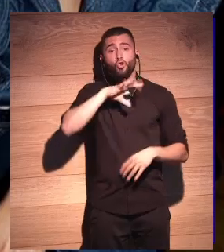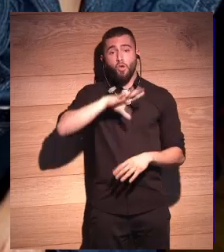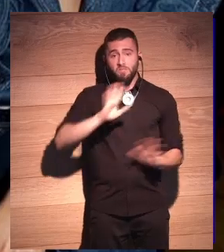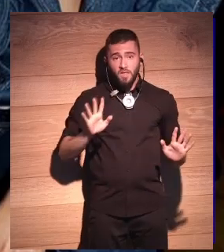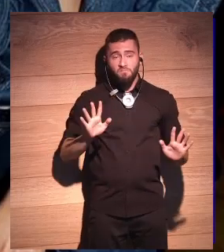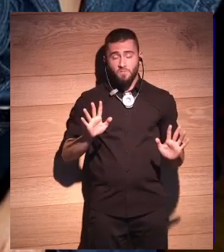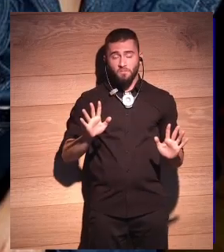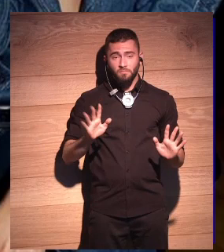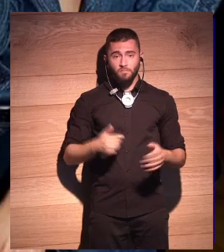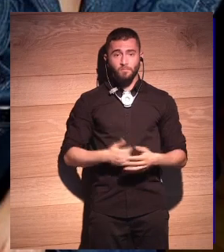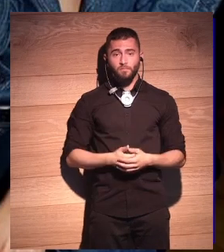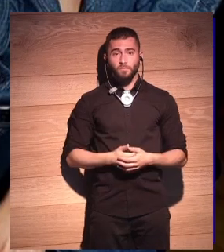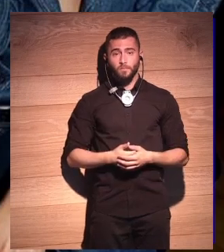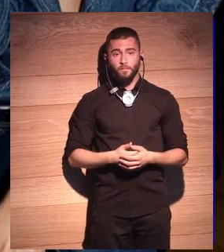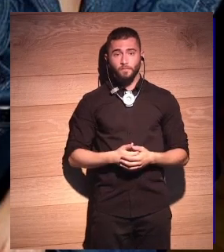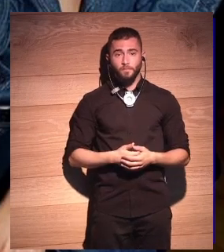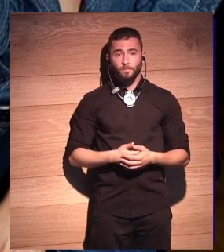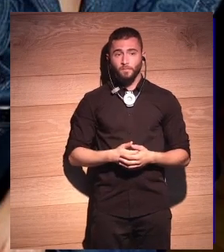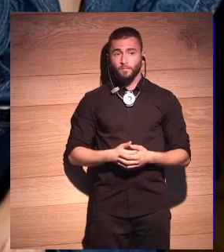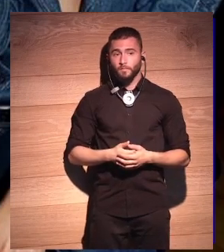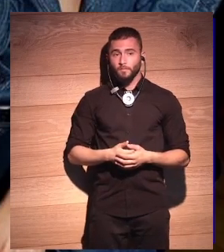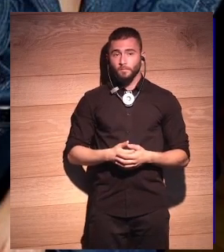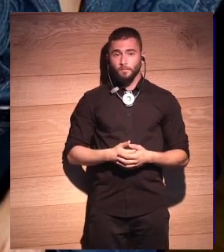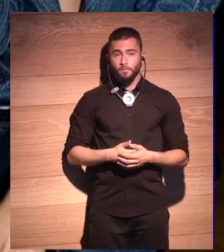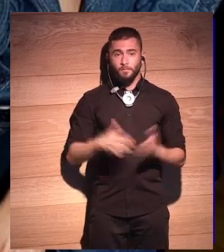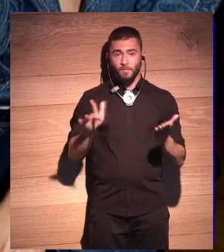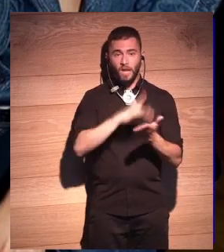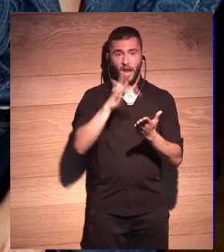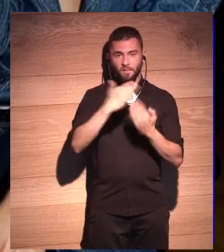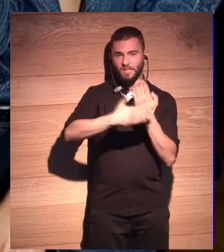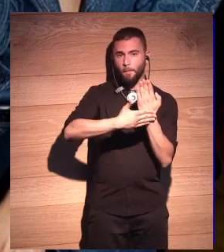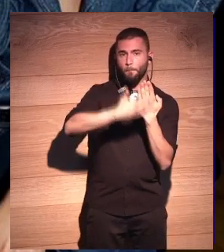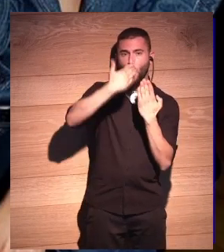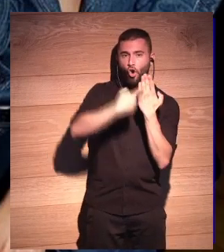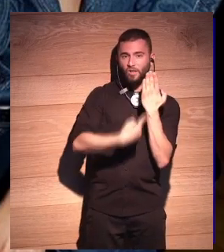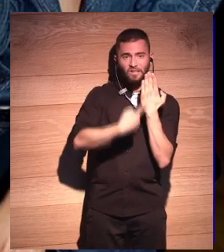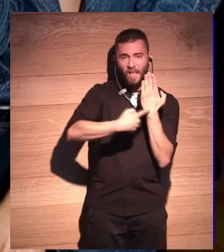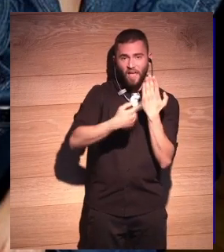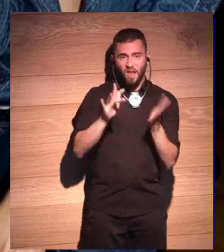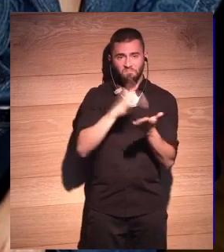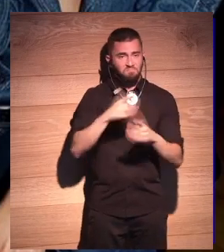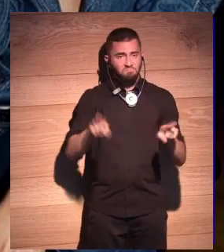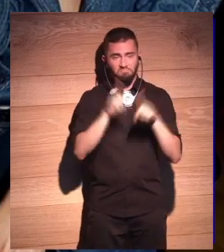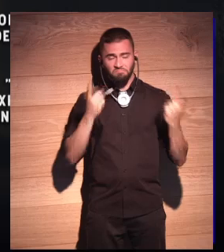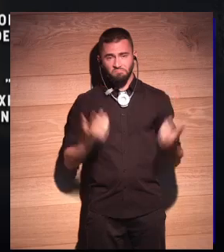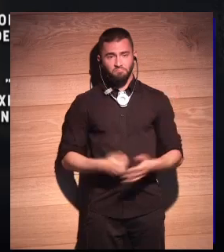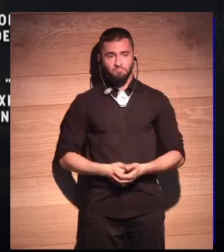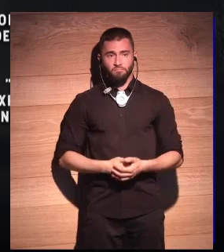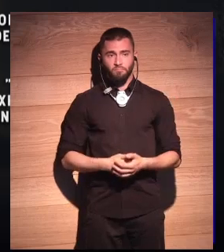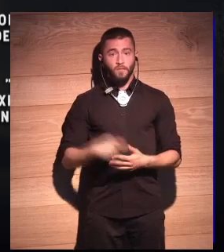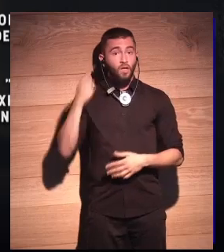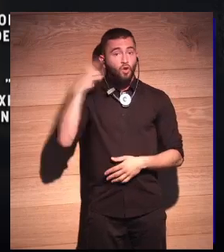whatever magazine pictures of famous people wearing Magic Leap headsets, which does them exactly what they want.